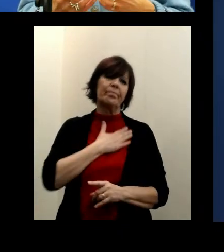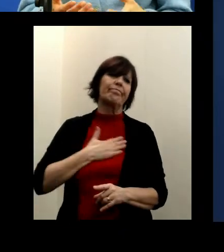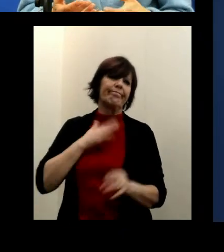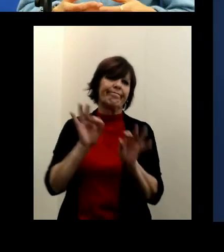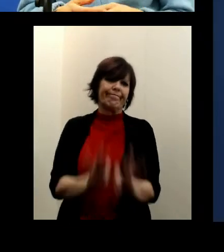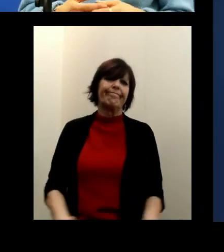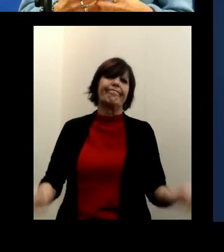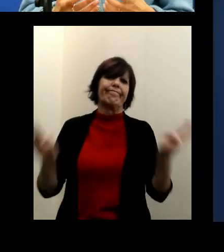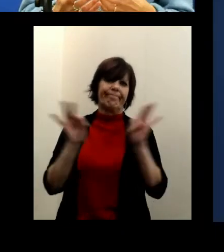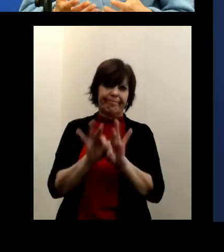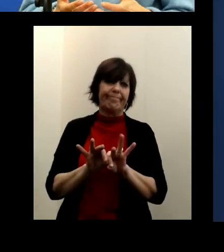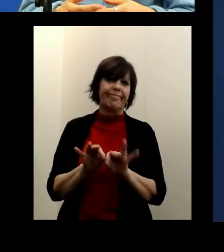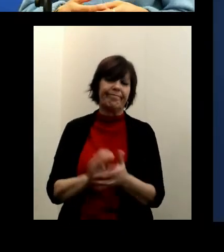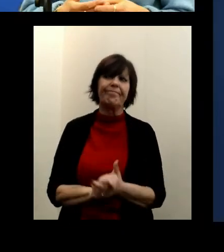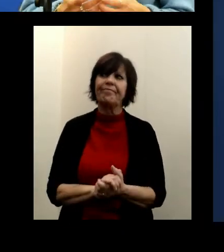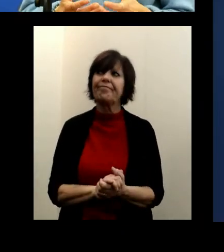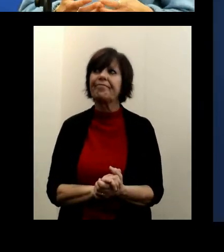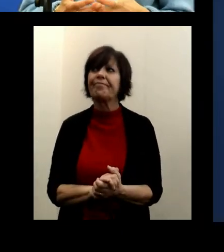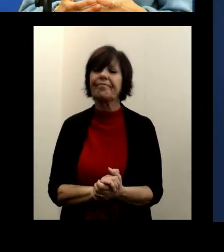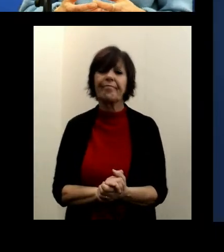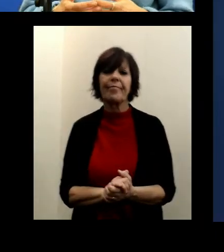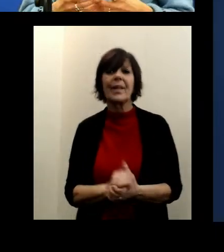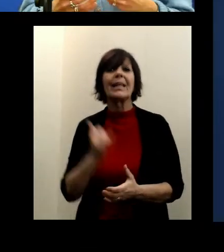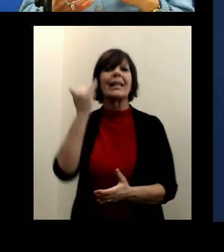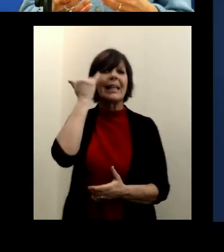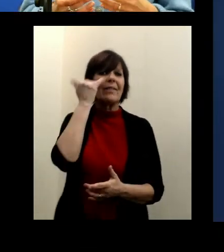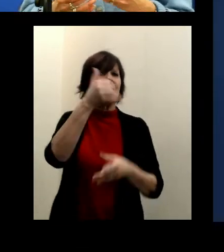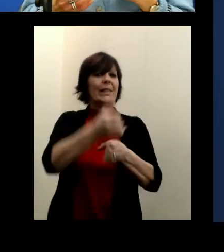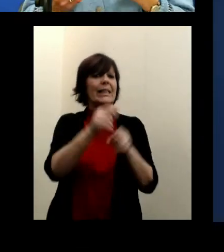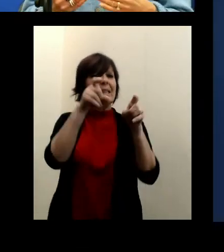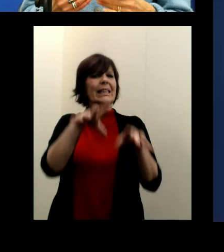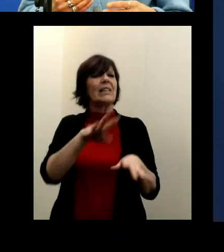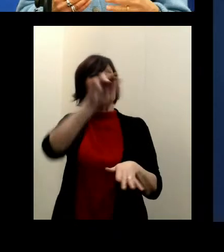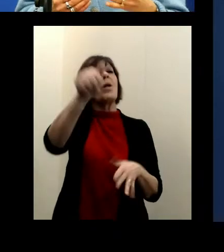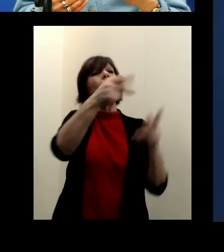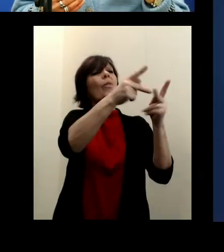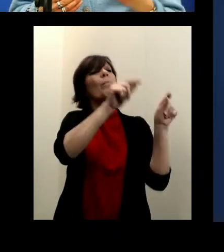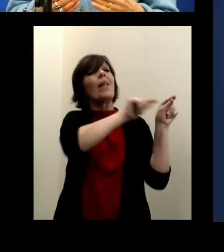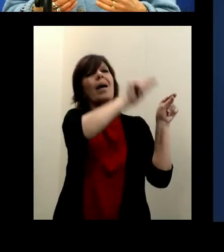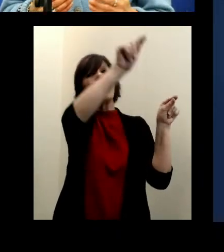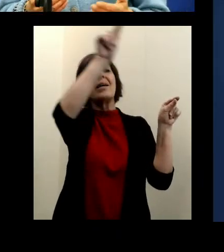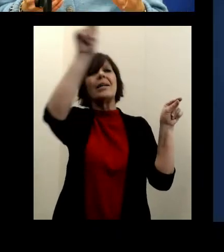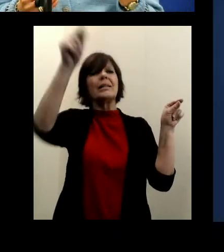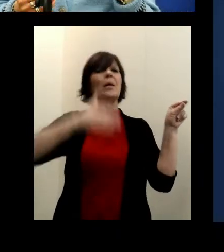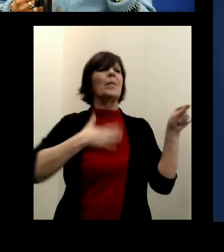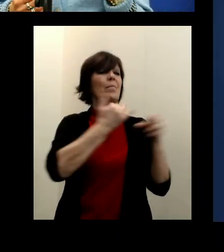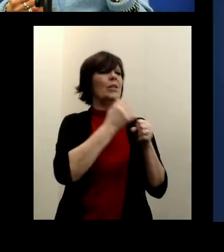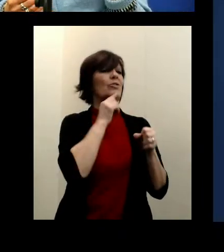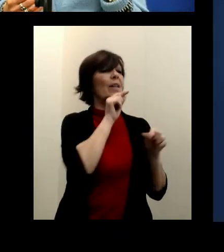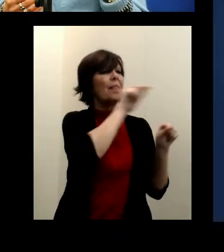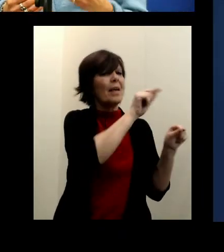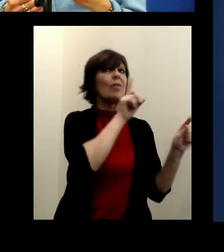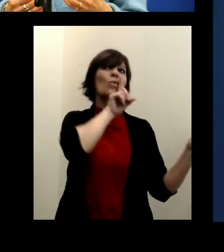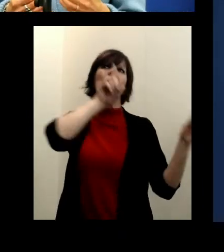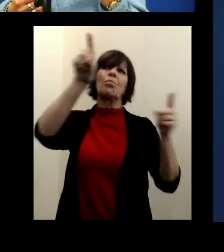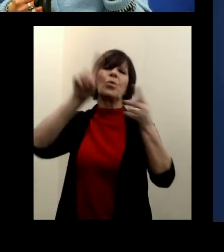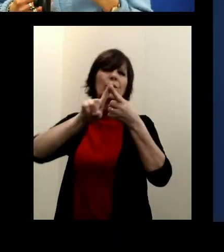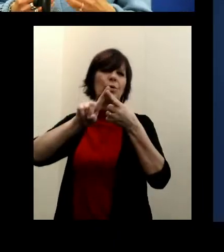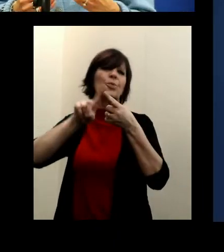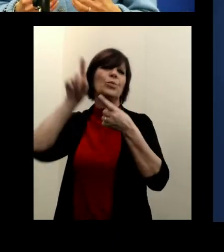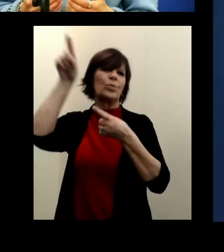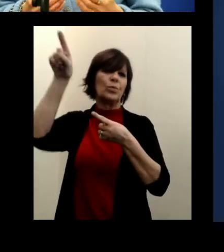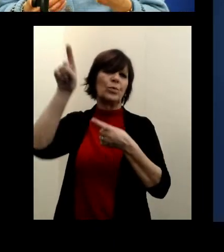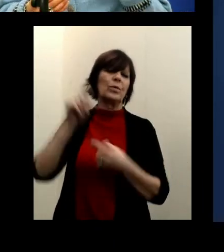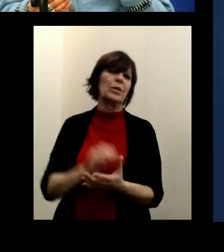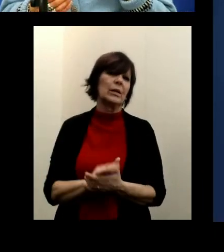do a case investigation to find out who their contacts are. So that's, we know that, all the hospitals and the Erie County and the New